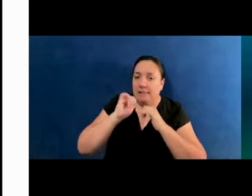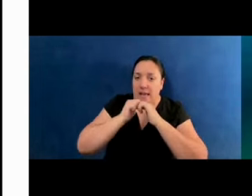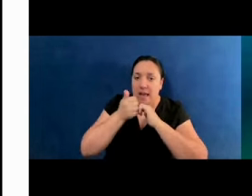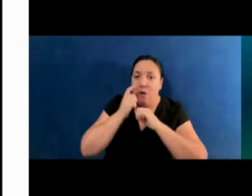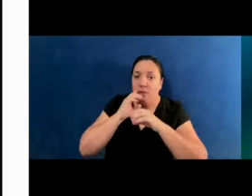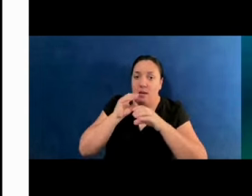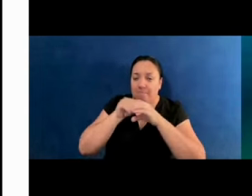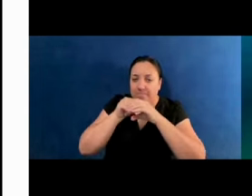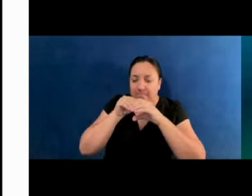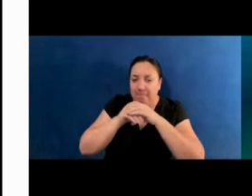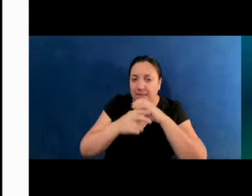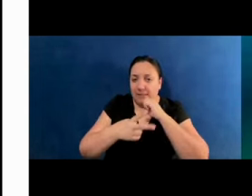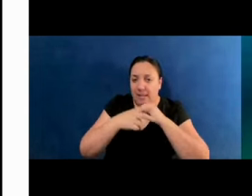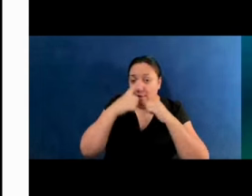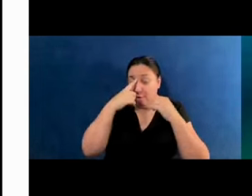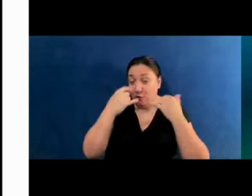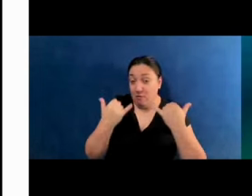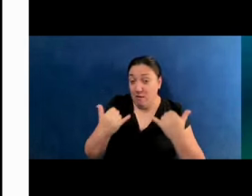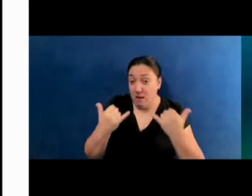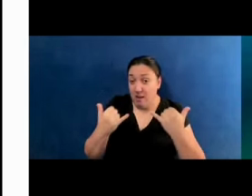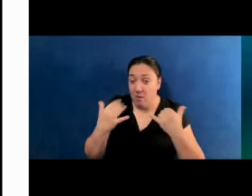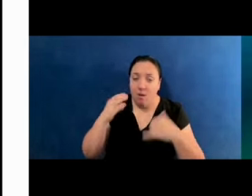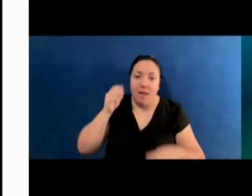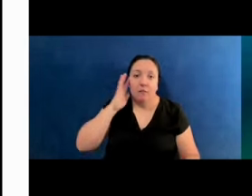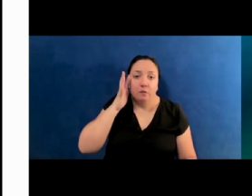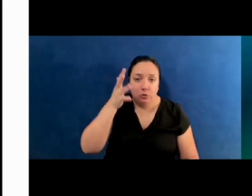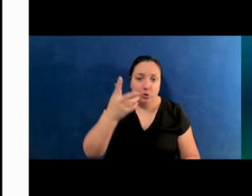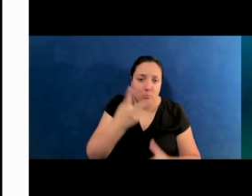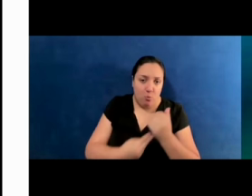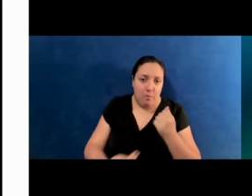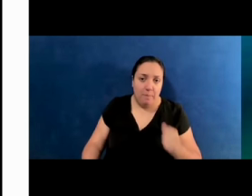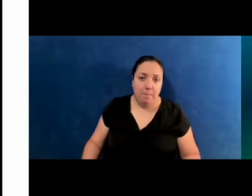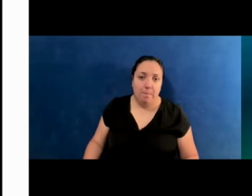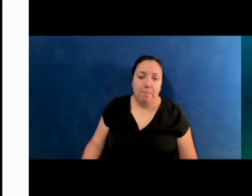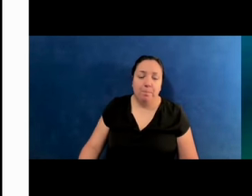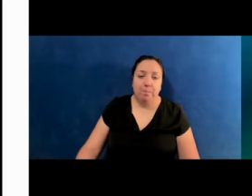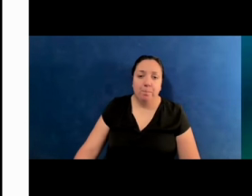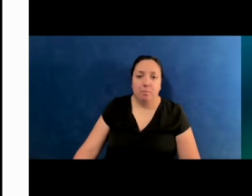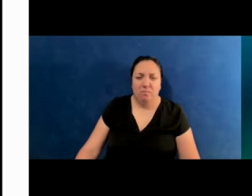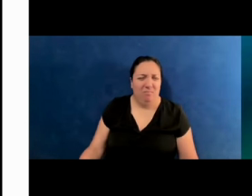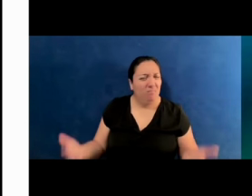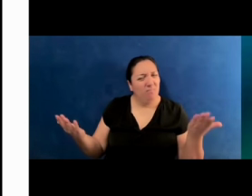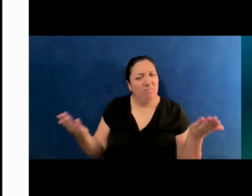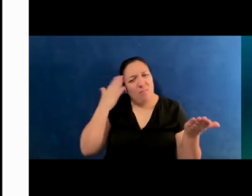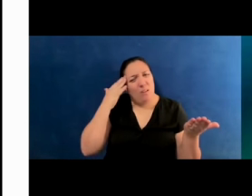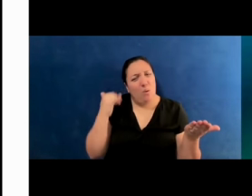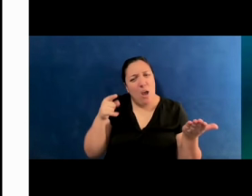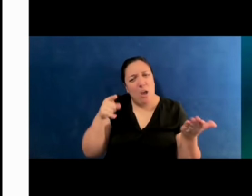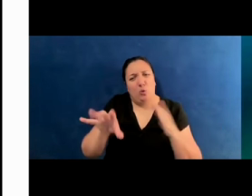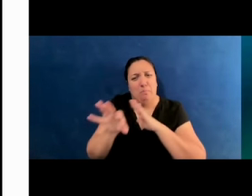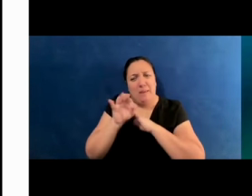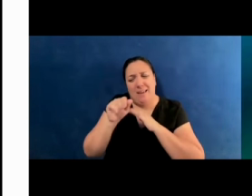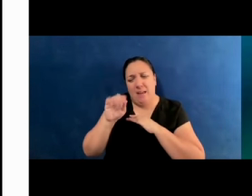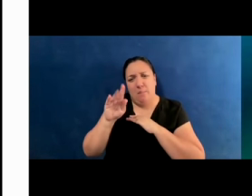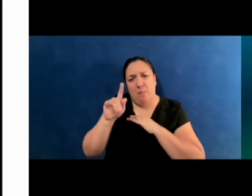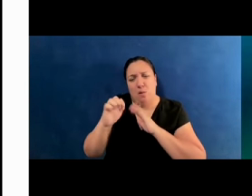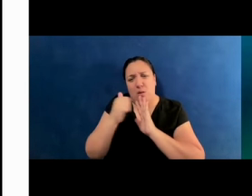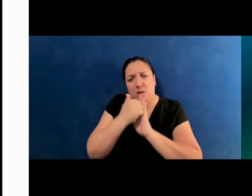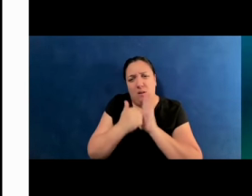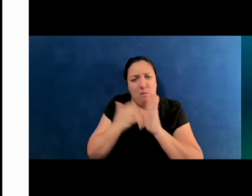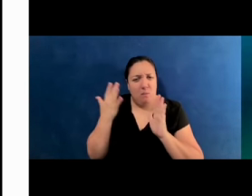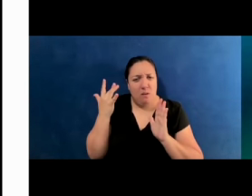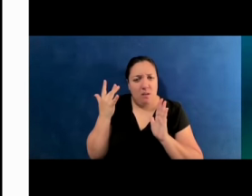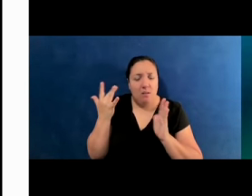both their current and future needs. So why save in an ABLE account? ABLE account owners